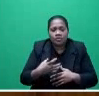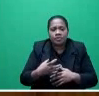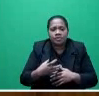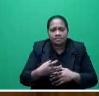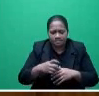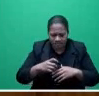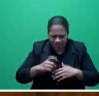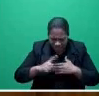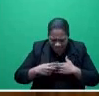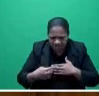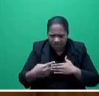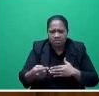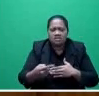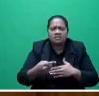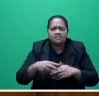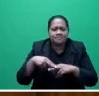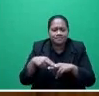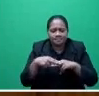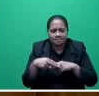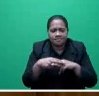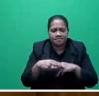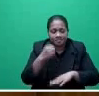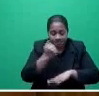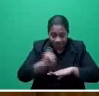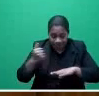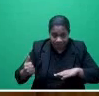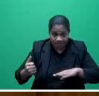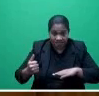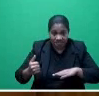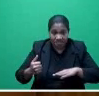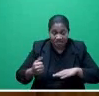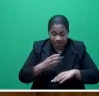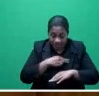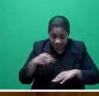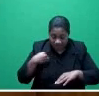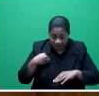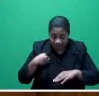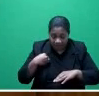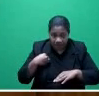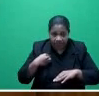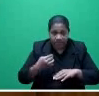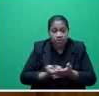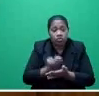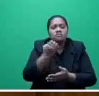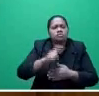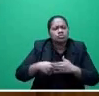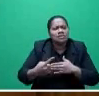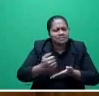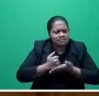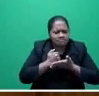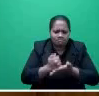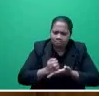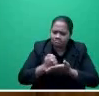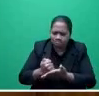Fiji. I applaud the government and the Minister for Economy for continued budgetary support towards the